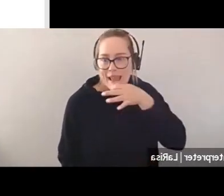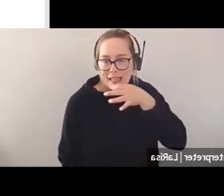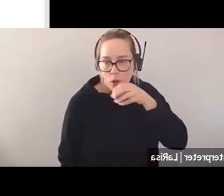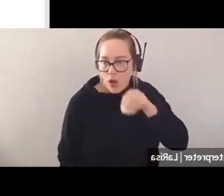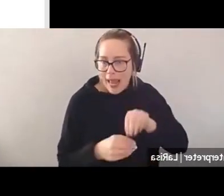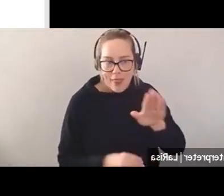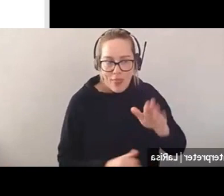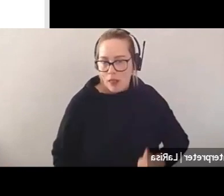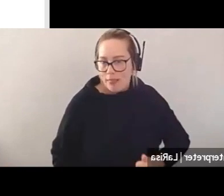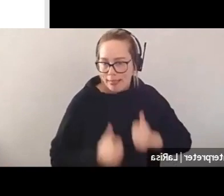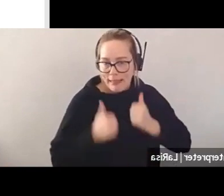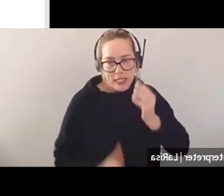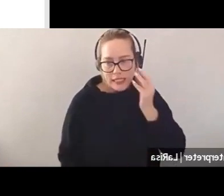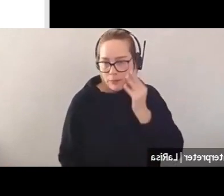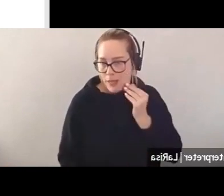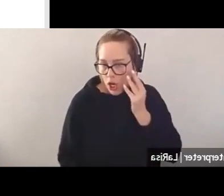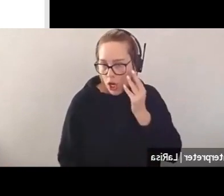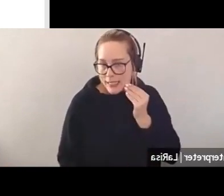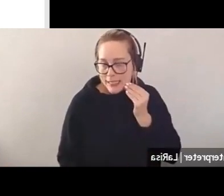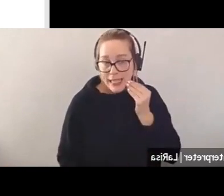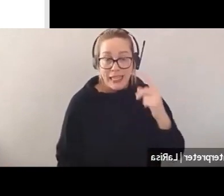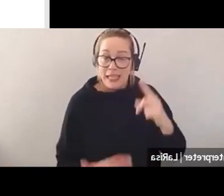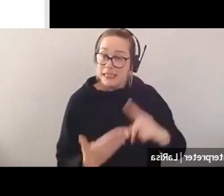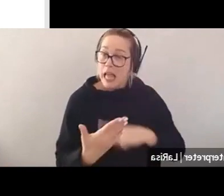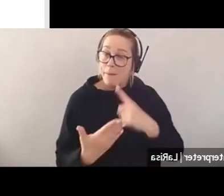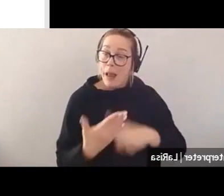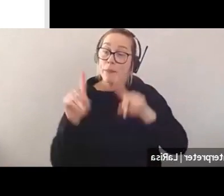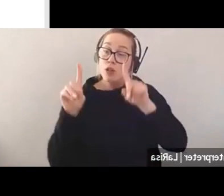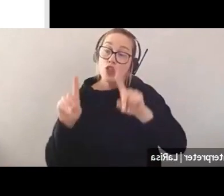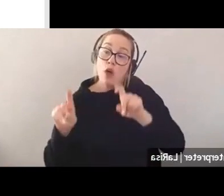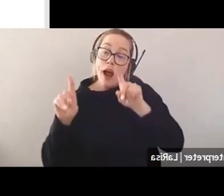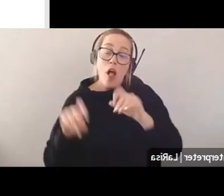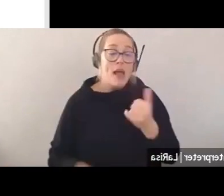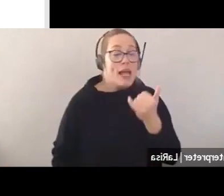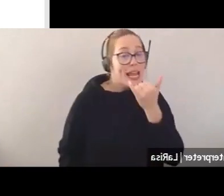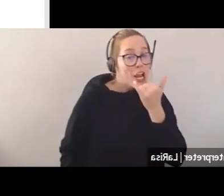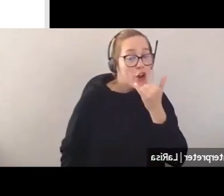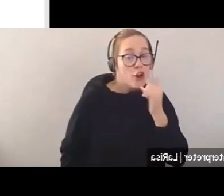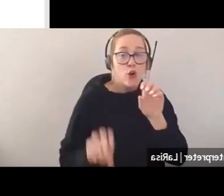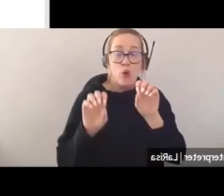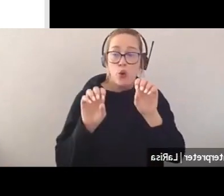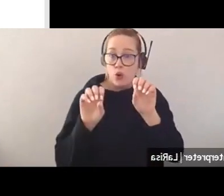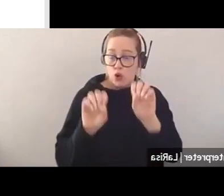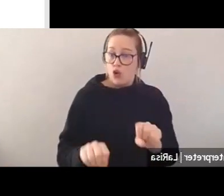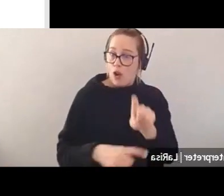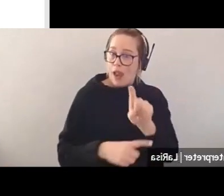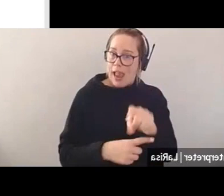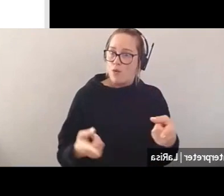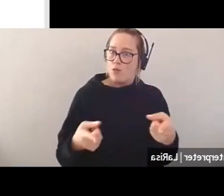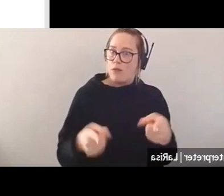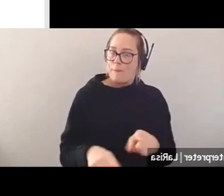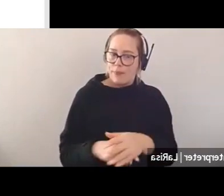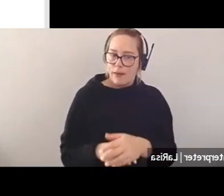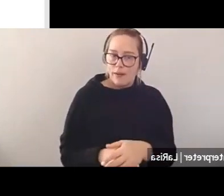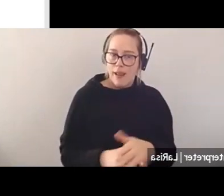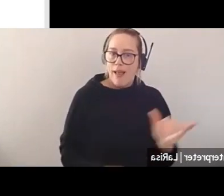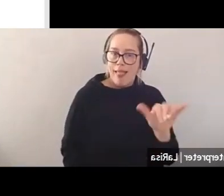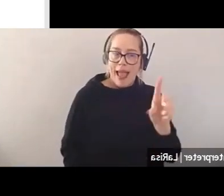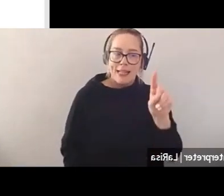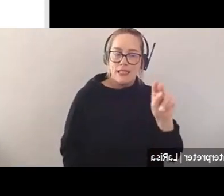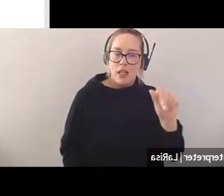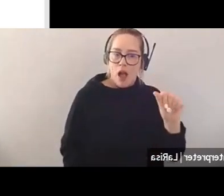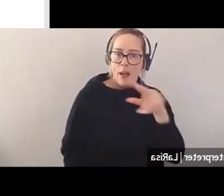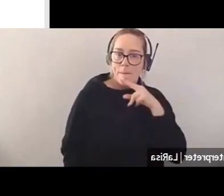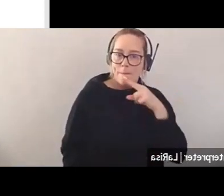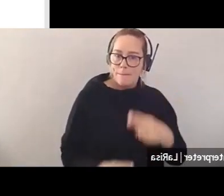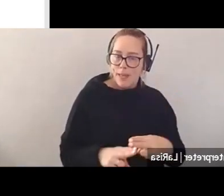our clients, to know that they are the expert in their lived experience, and it may take some trial and error, like Donna mentioned,